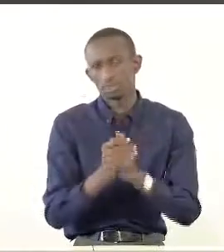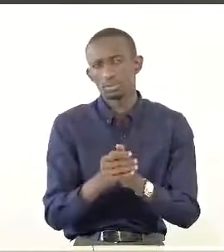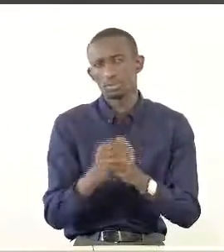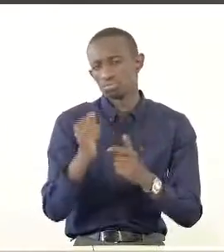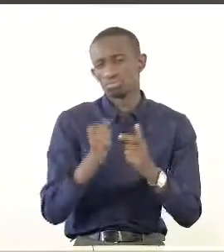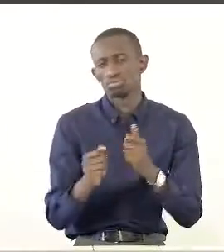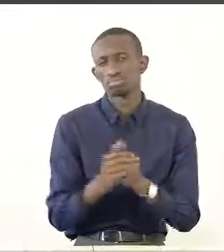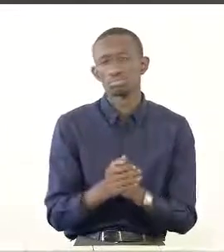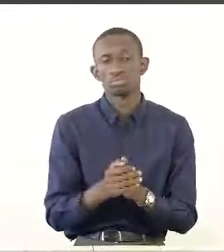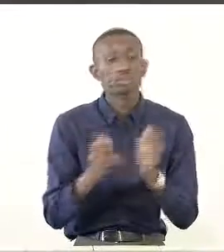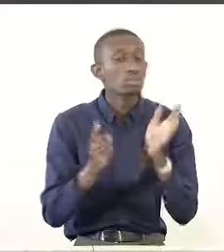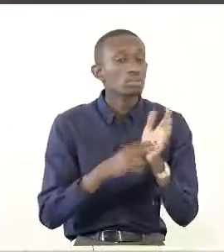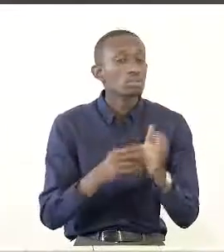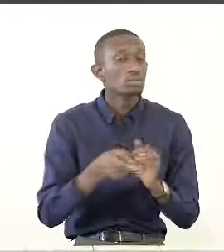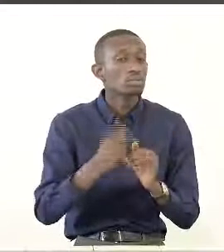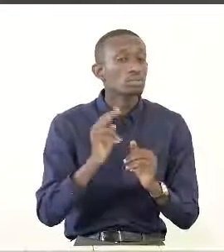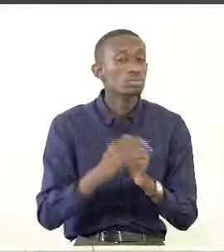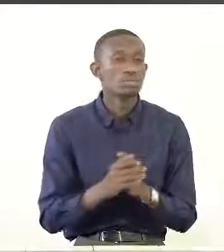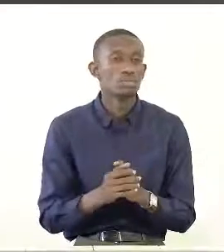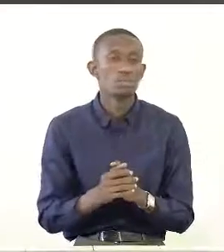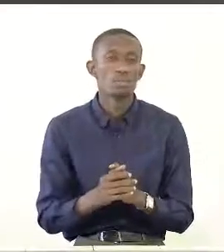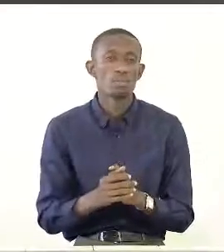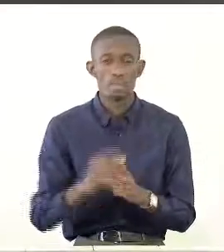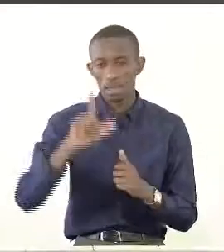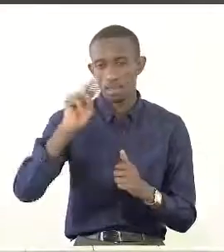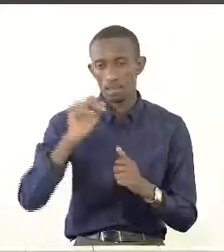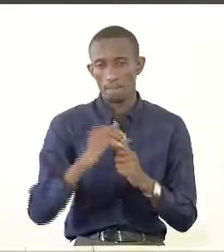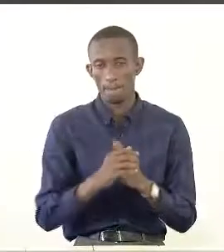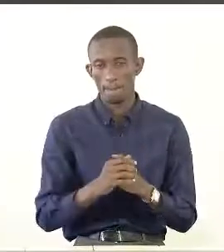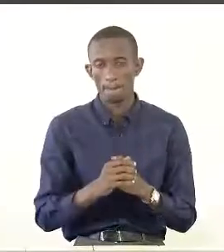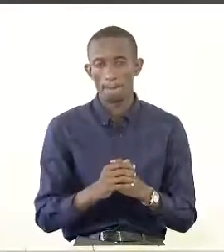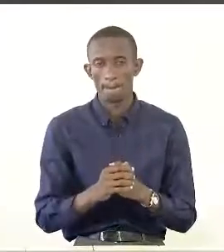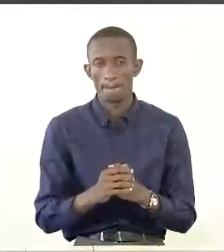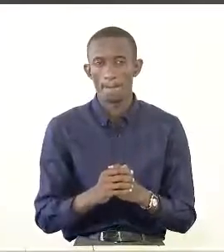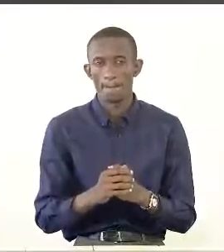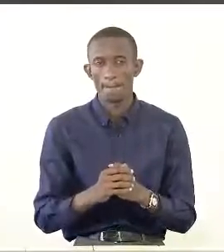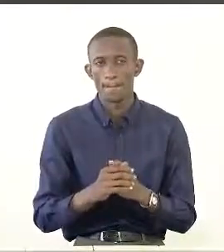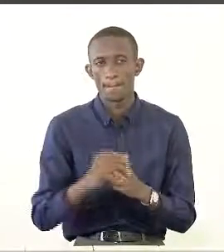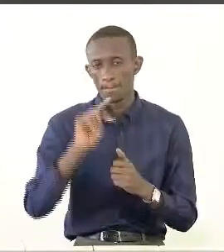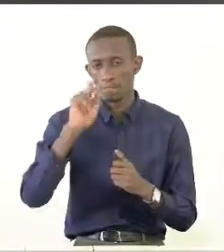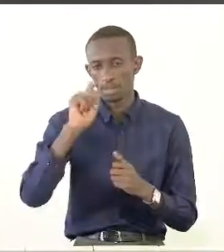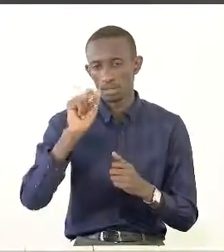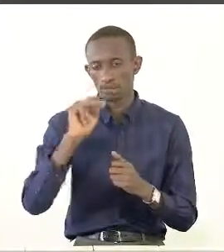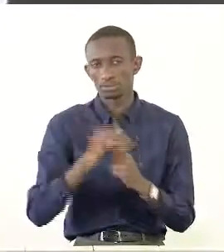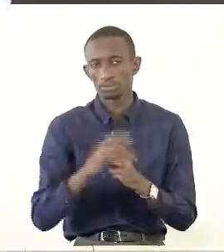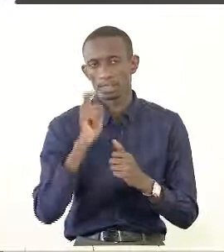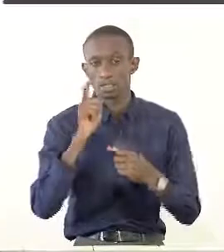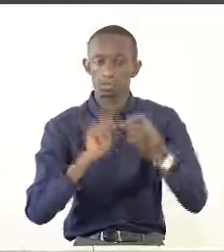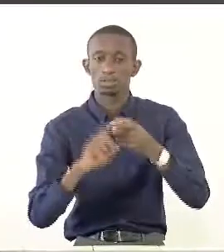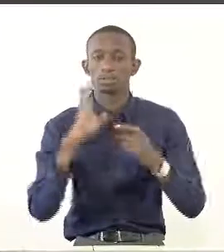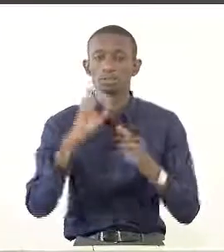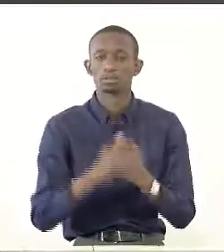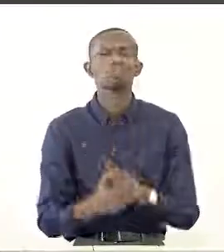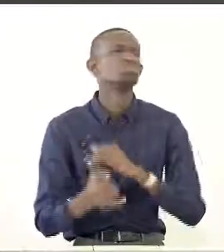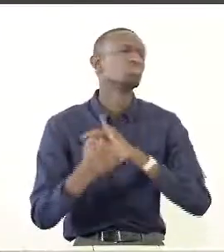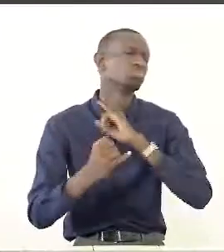answer is trivial, that is ln of tan x plus c, and